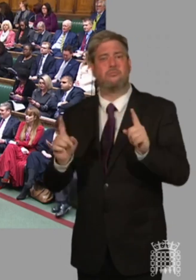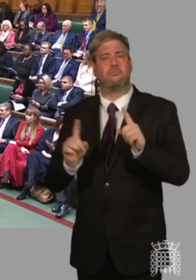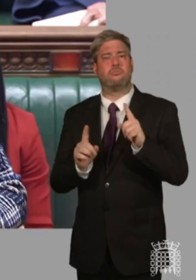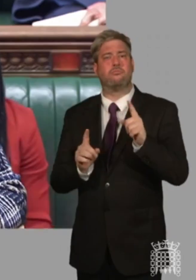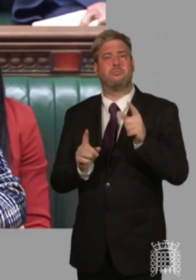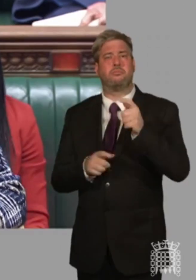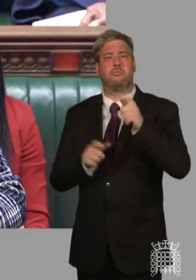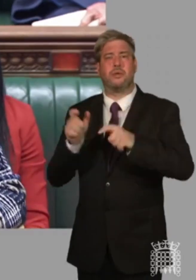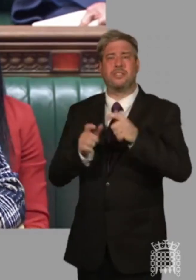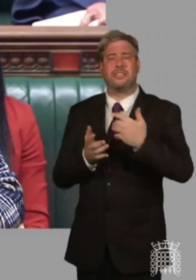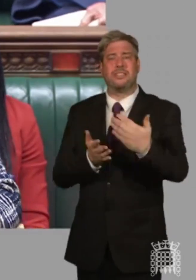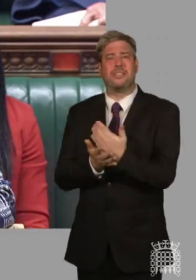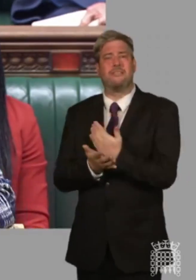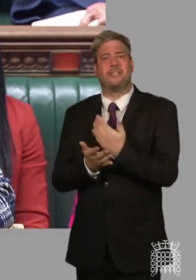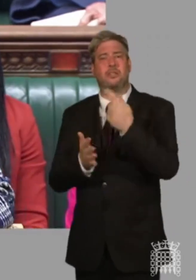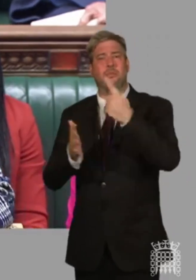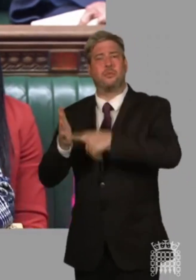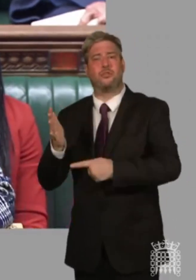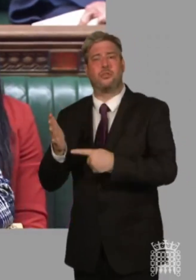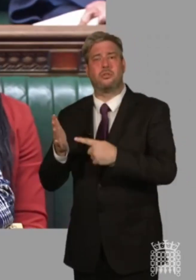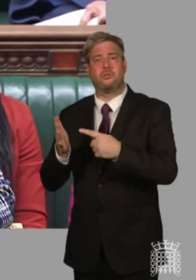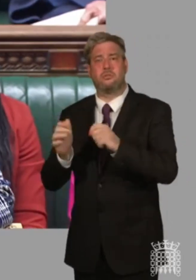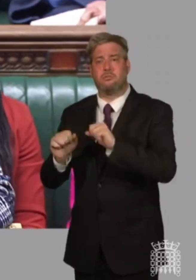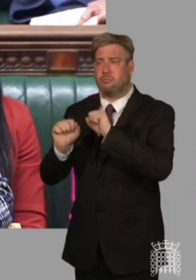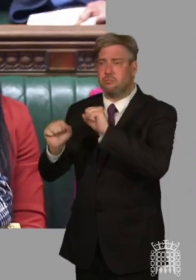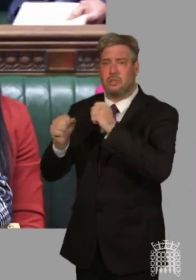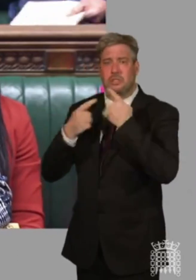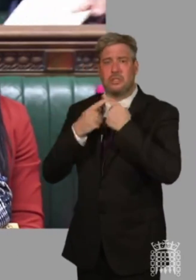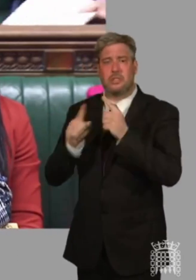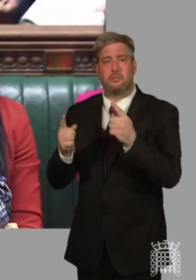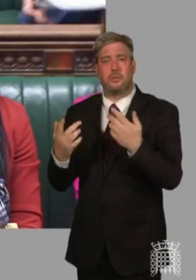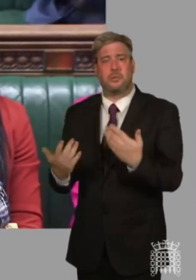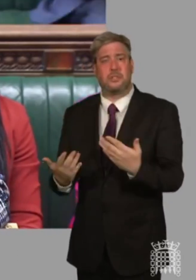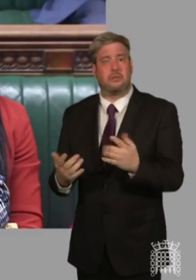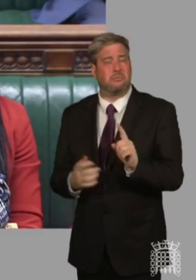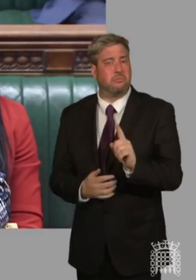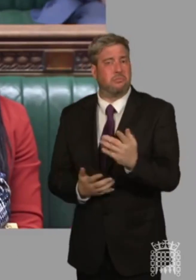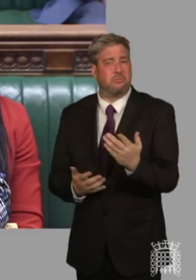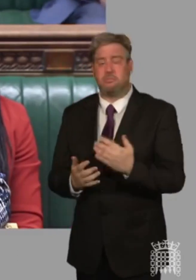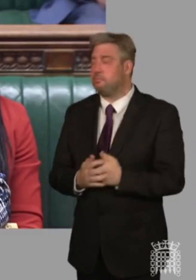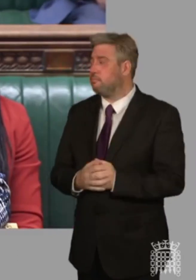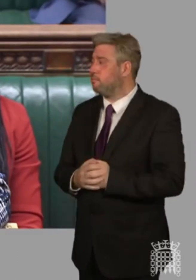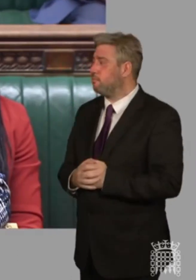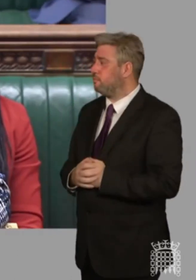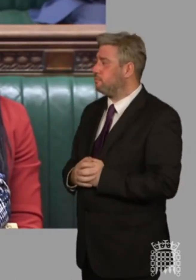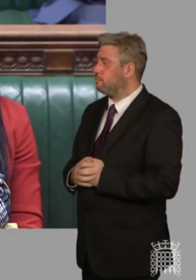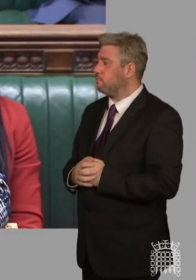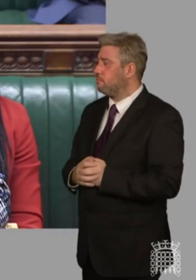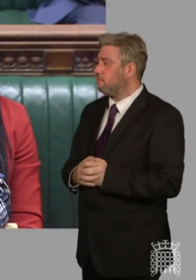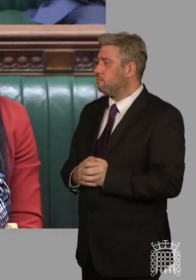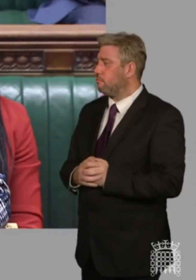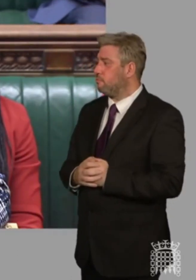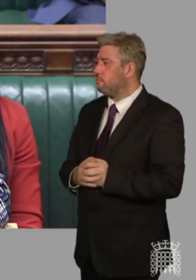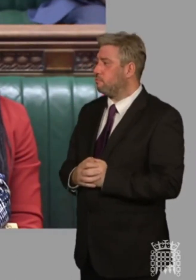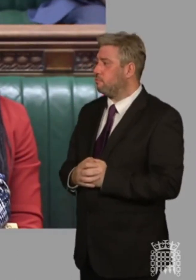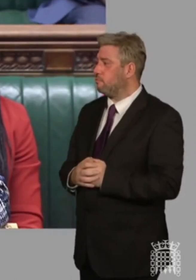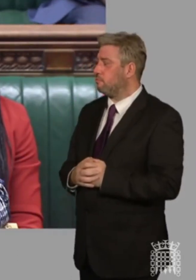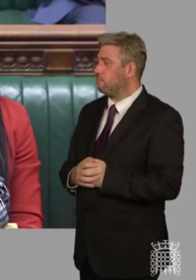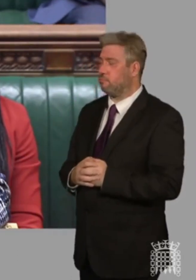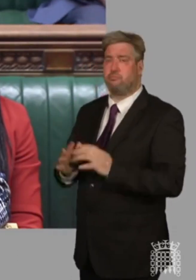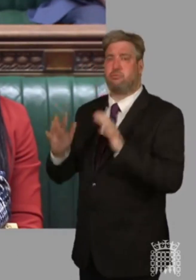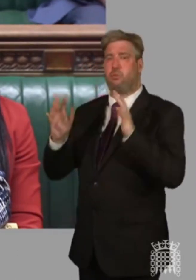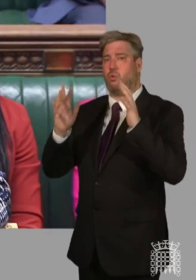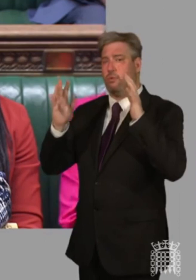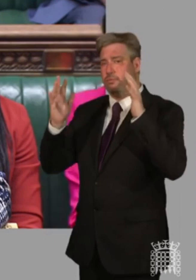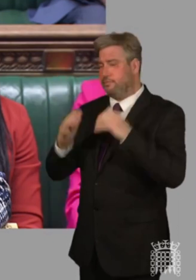The Honourable Lady for her question. She will know that we personally, as a government, commissioned that report for the Patient Safety Commissioner to undertake to